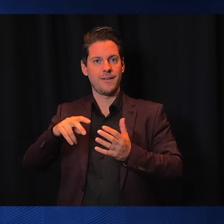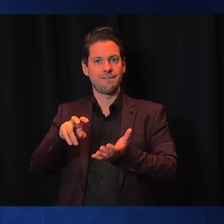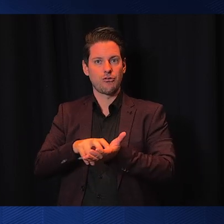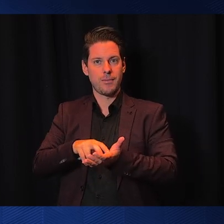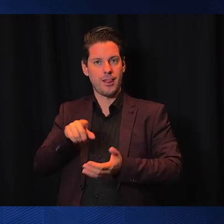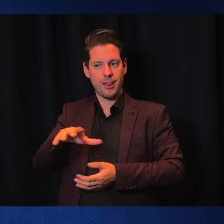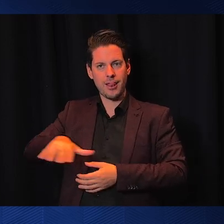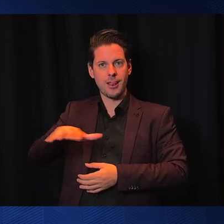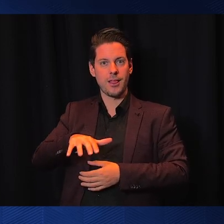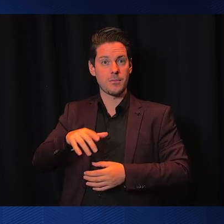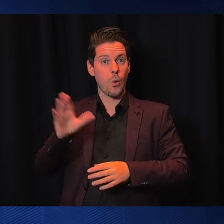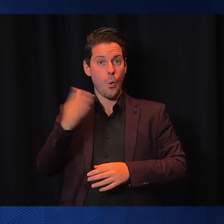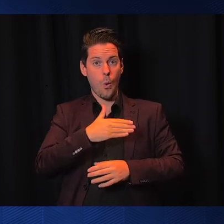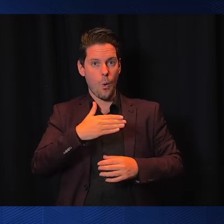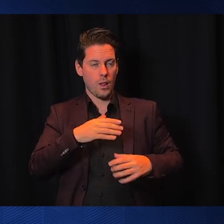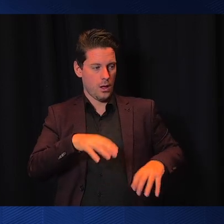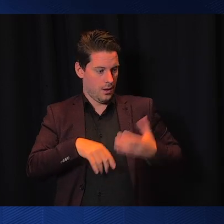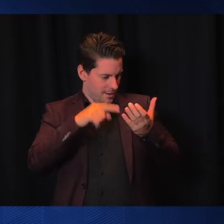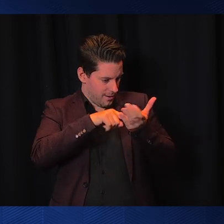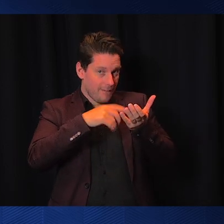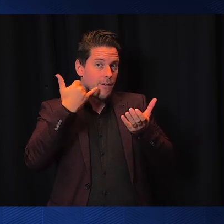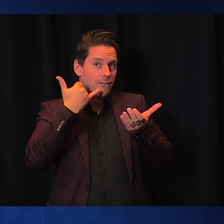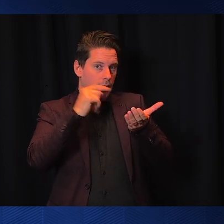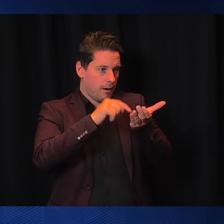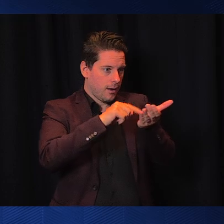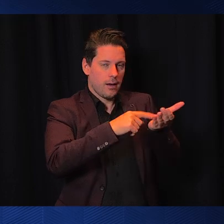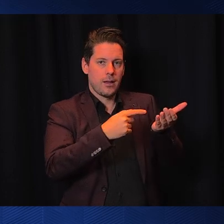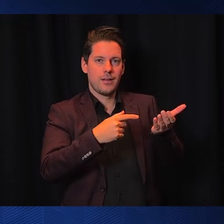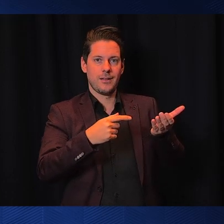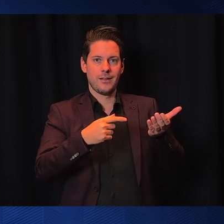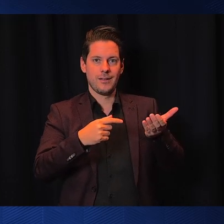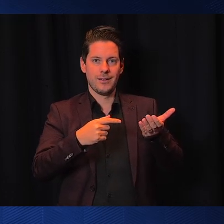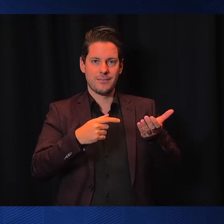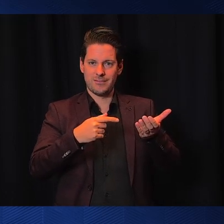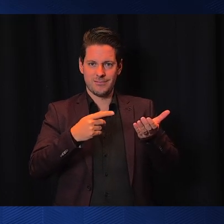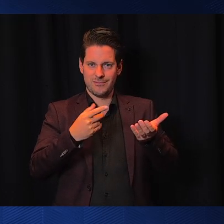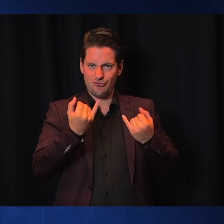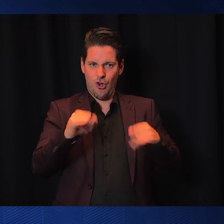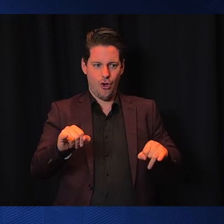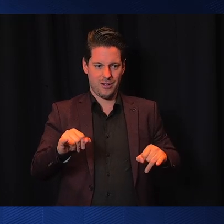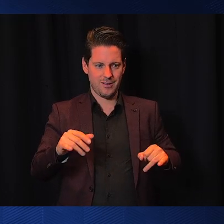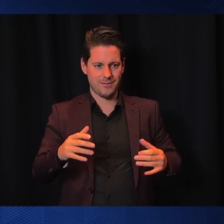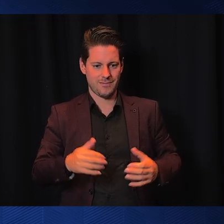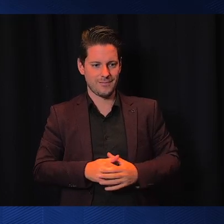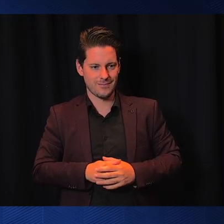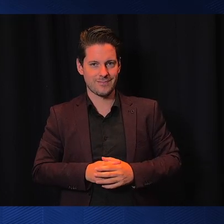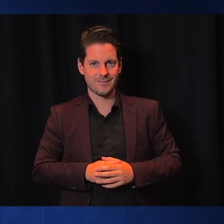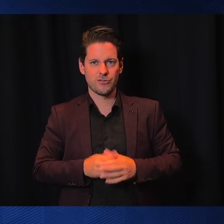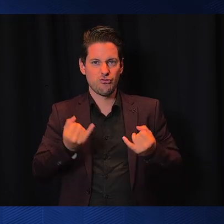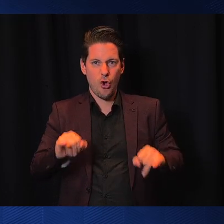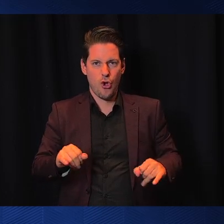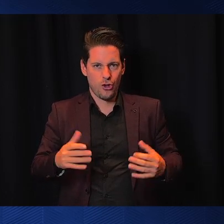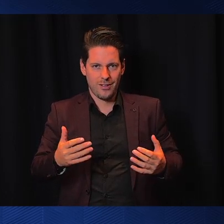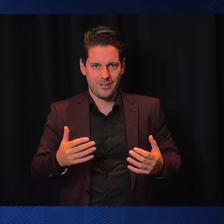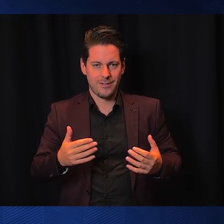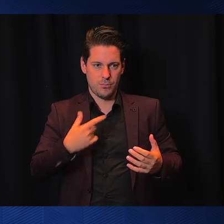because everybody's preparing their disaster response based on this. So how did you find,